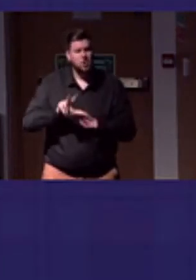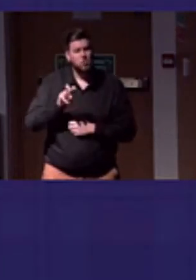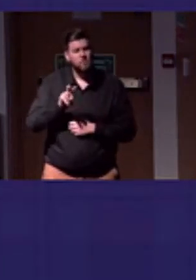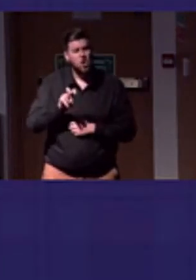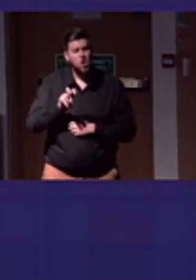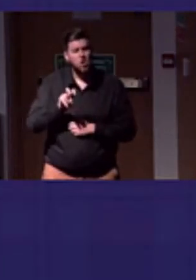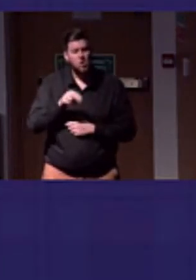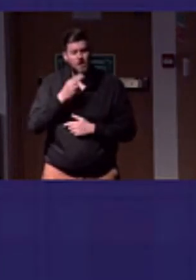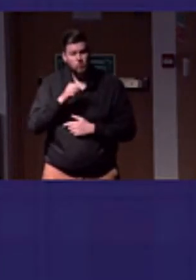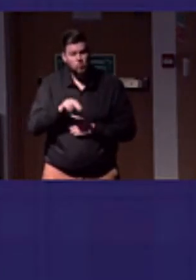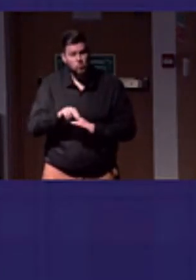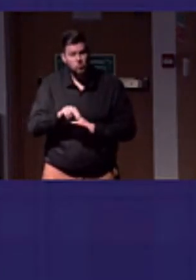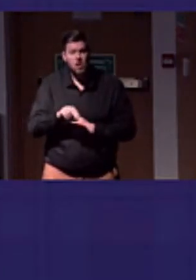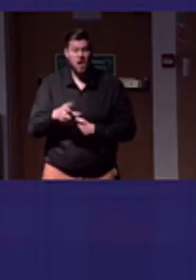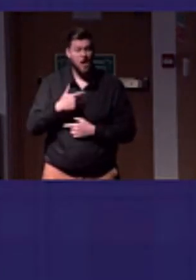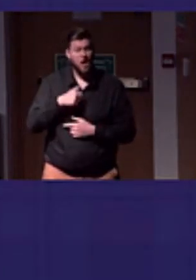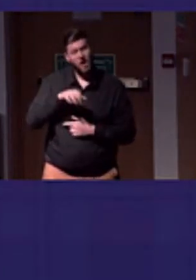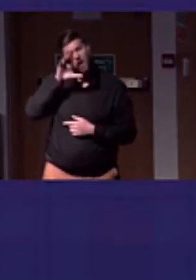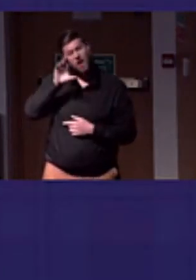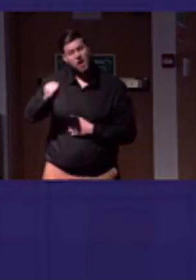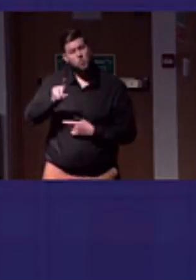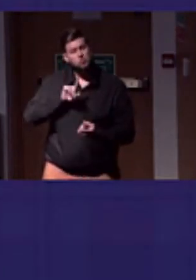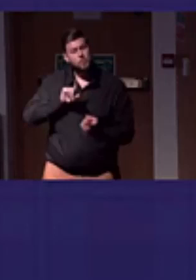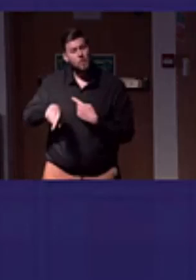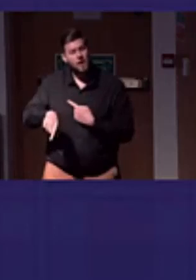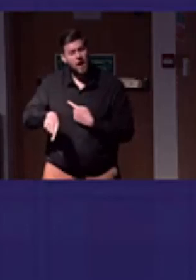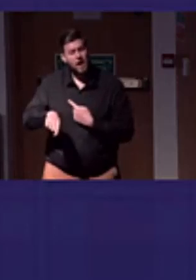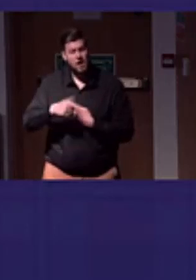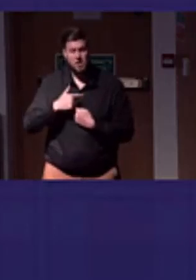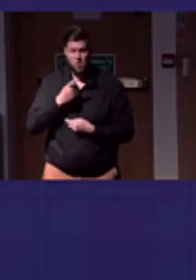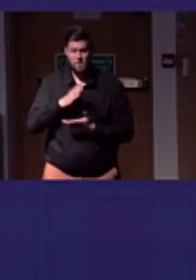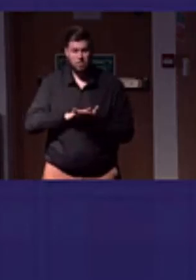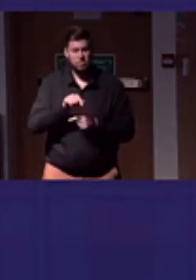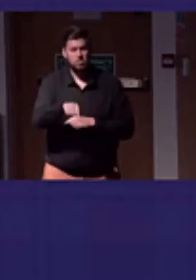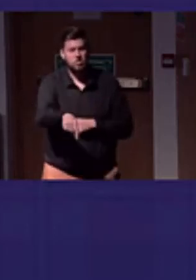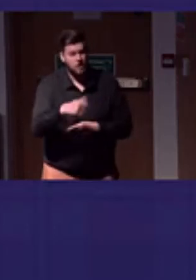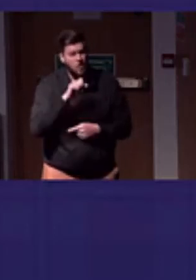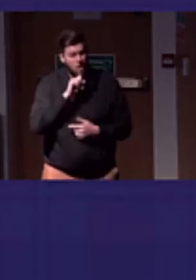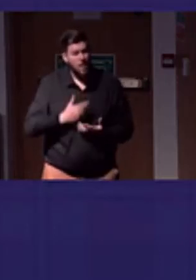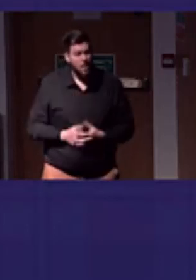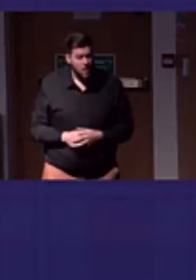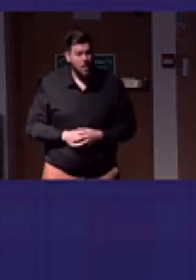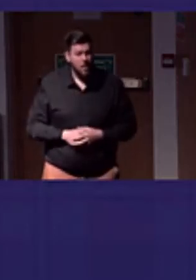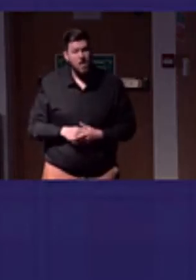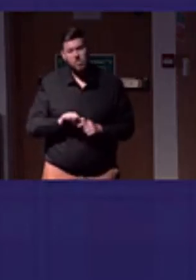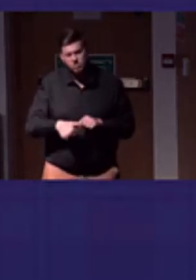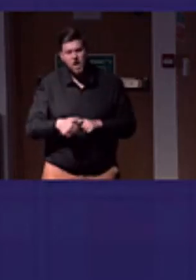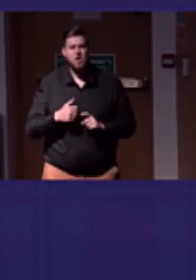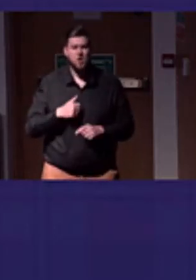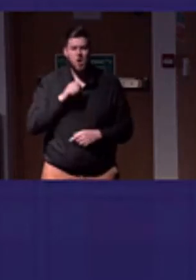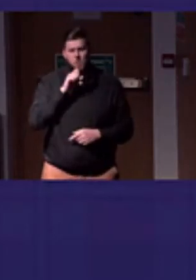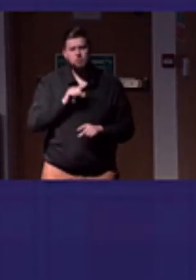I'll report back in like a month to see if that solved it, and then figure out what to do in the future.